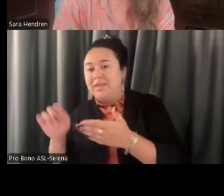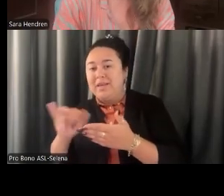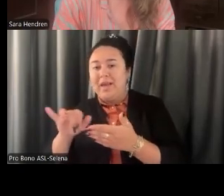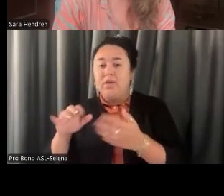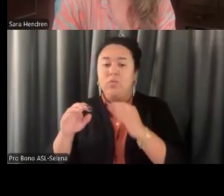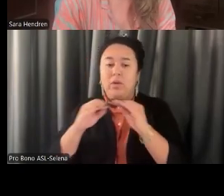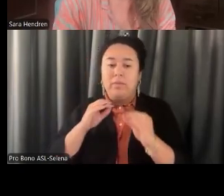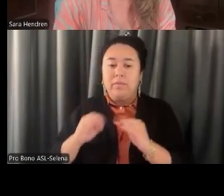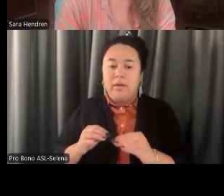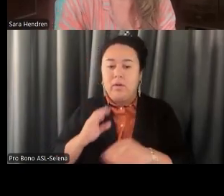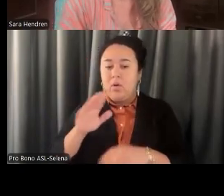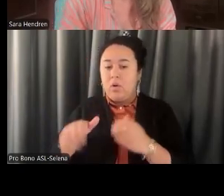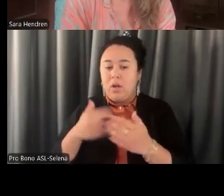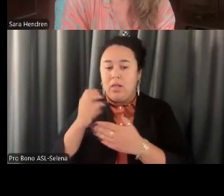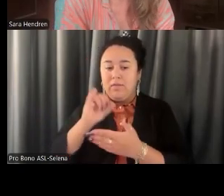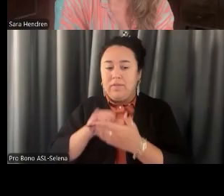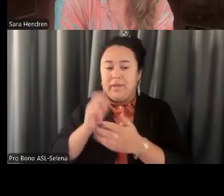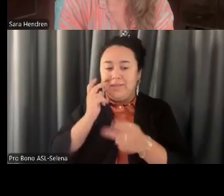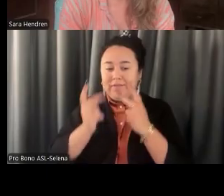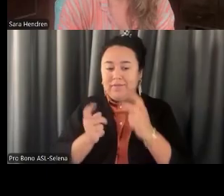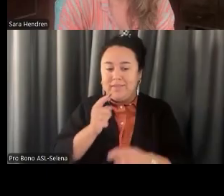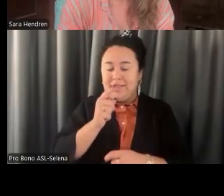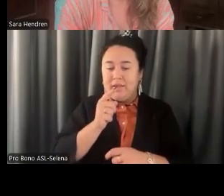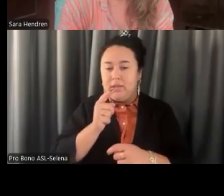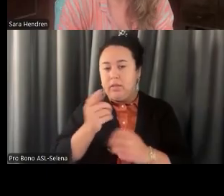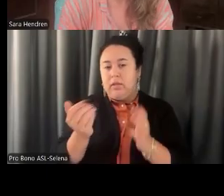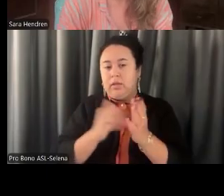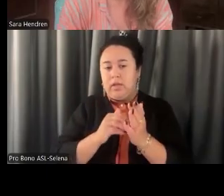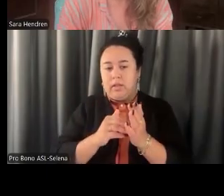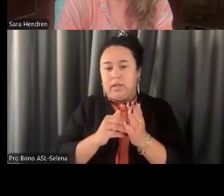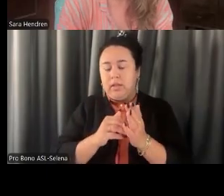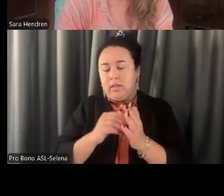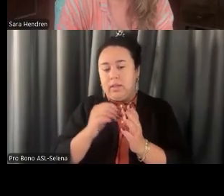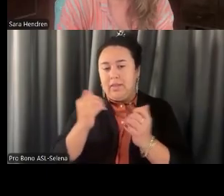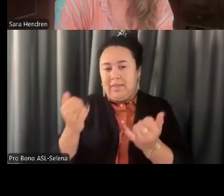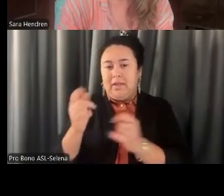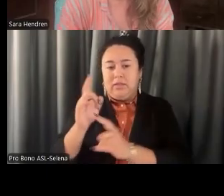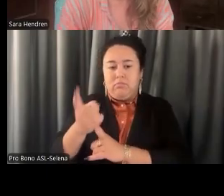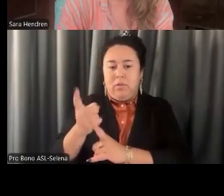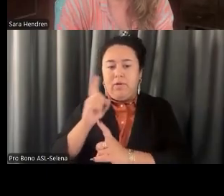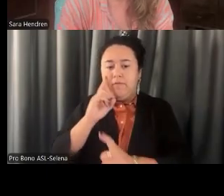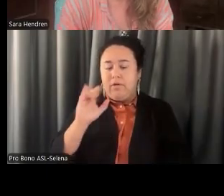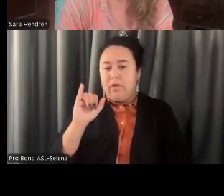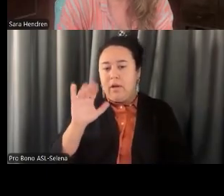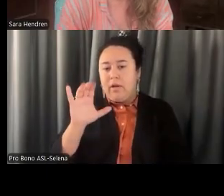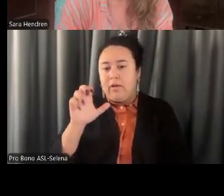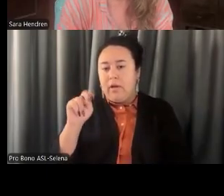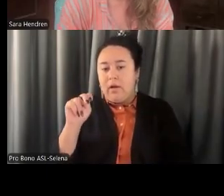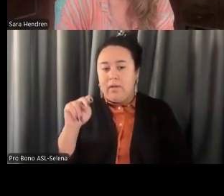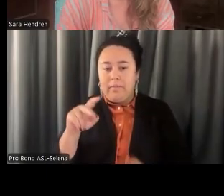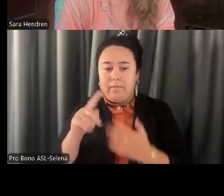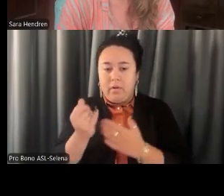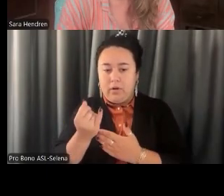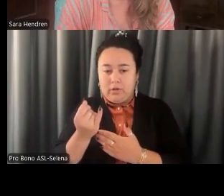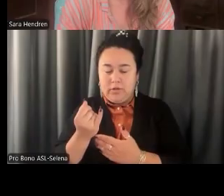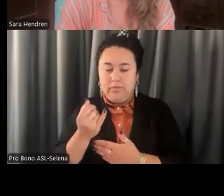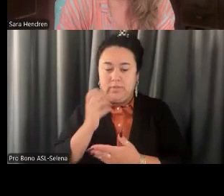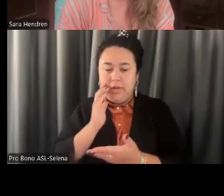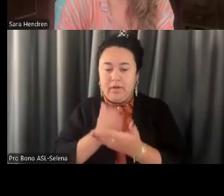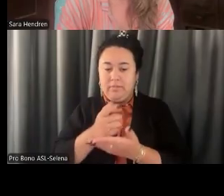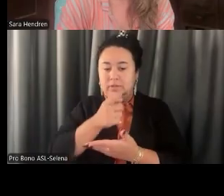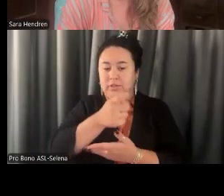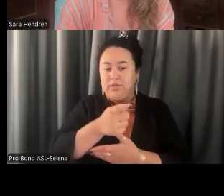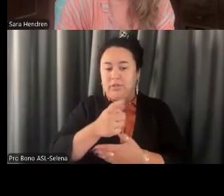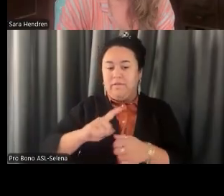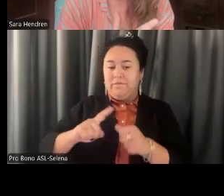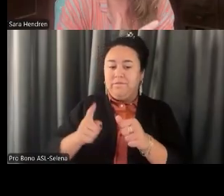all of it is to visit this, again, especially this moment in the icon project, and I've got an image of it here, which is the